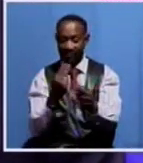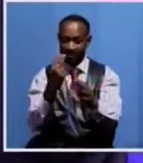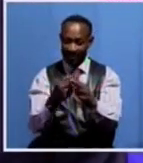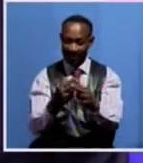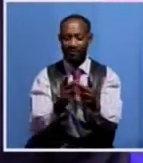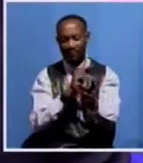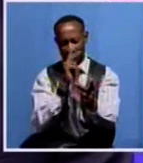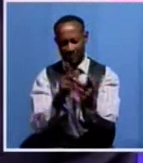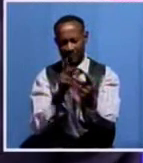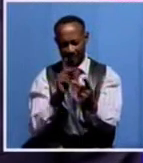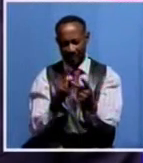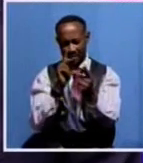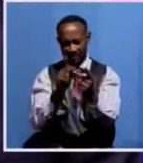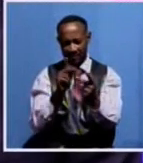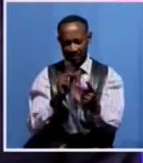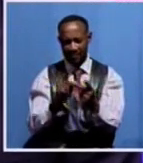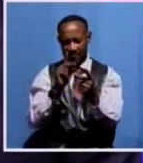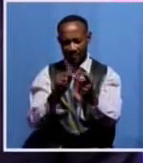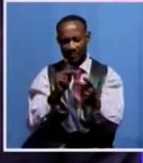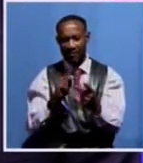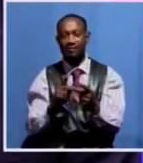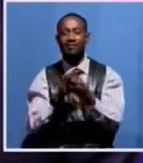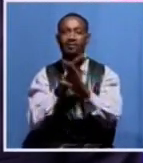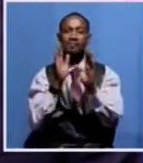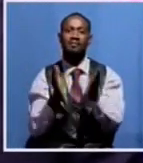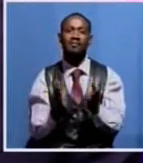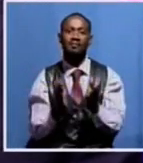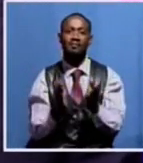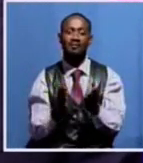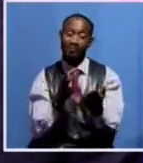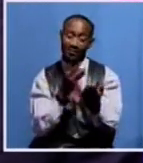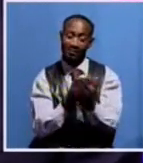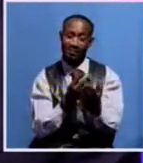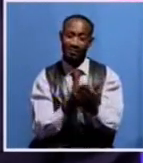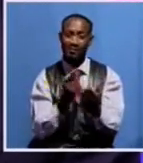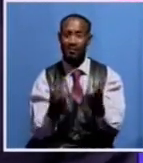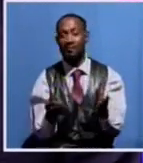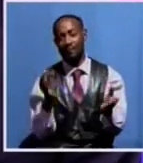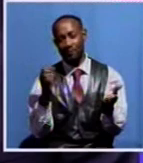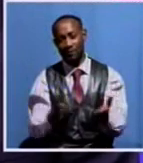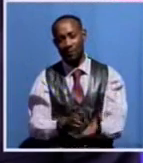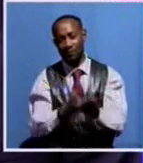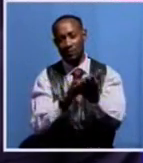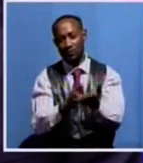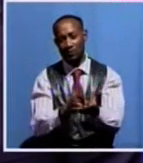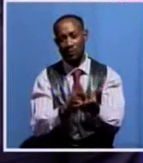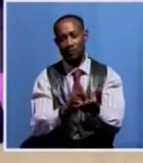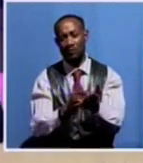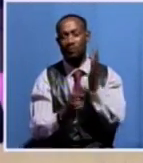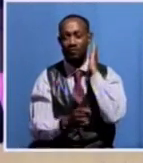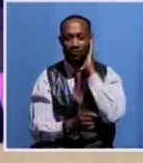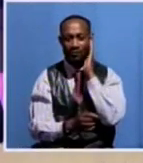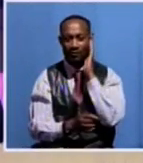you probably know. And if we can make a decent saving on it, that's money, again, that we can put to use in other sectors. The same applies